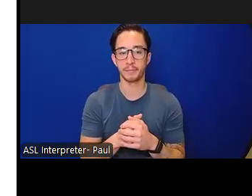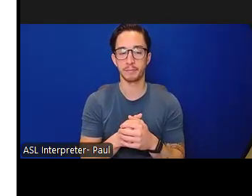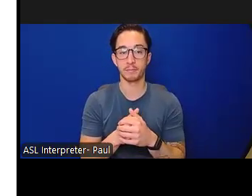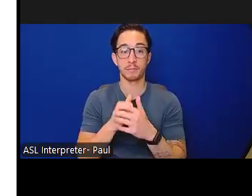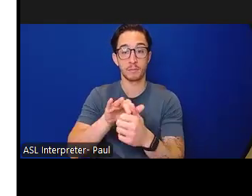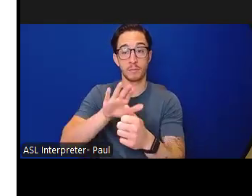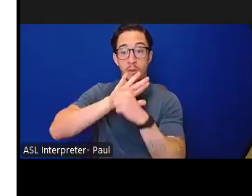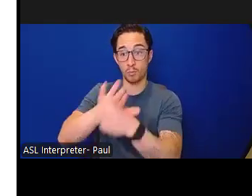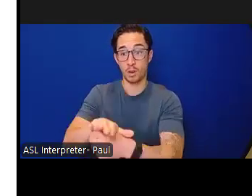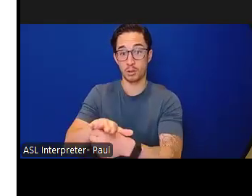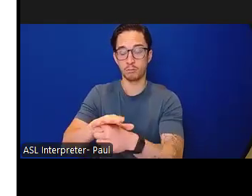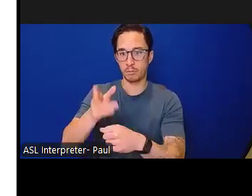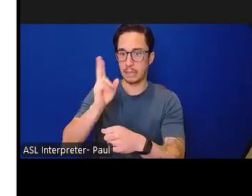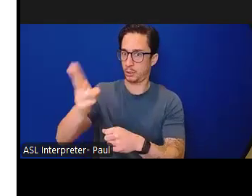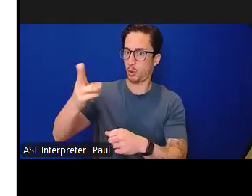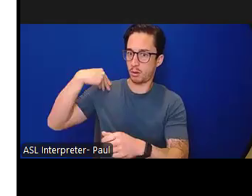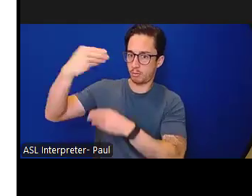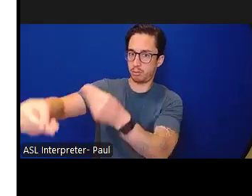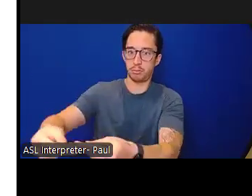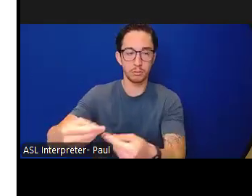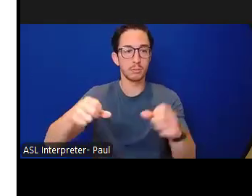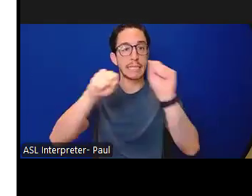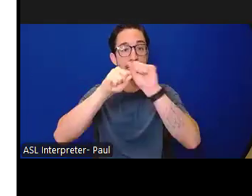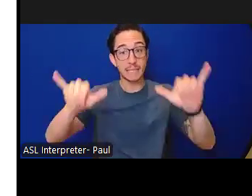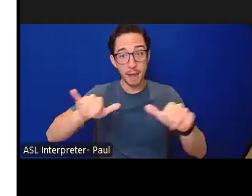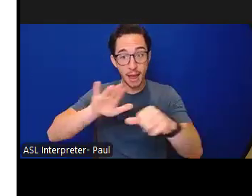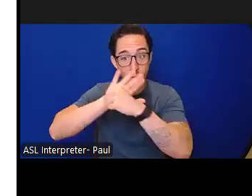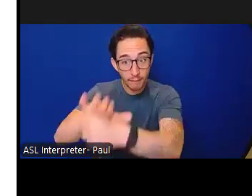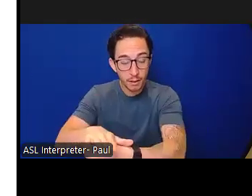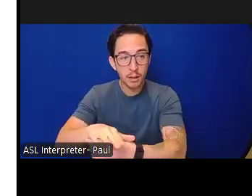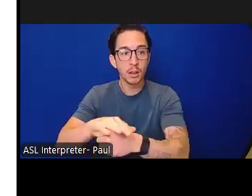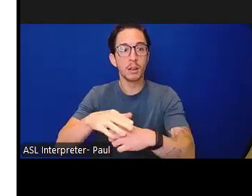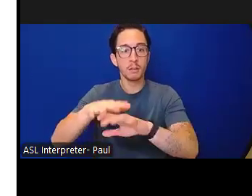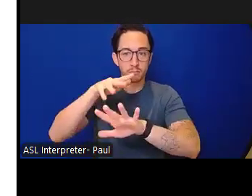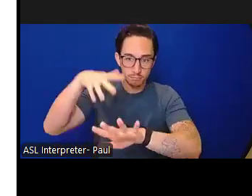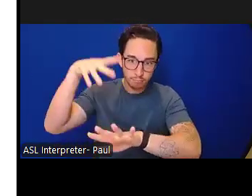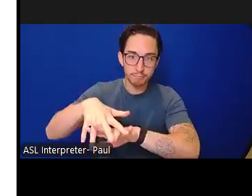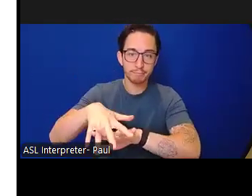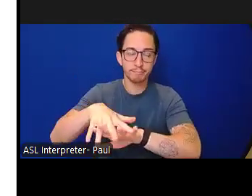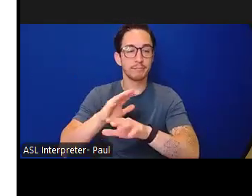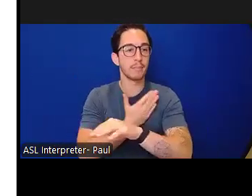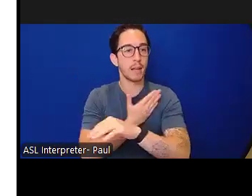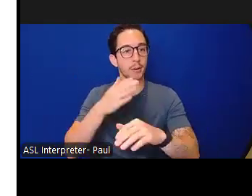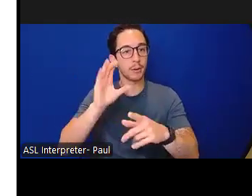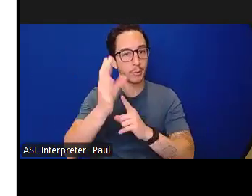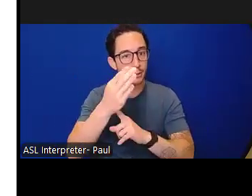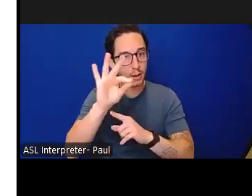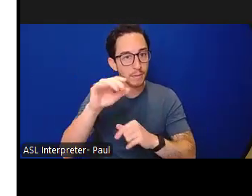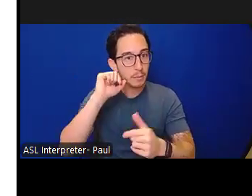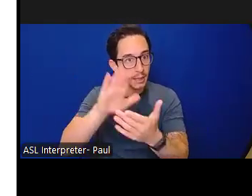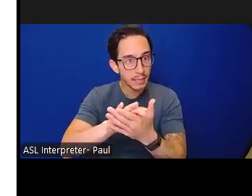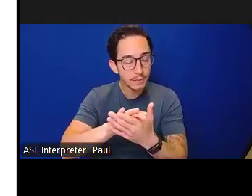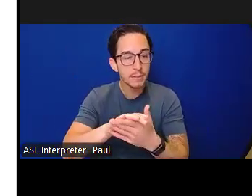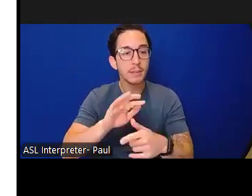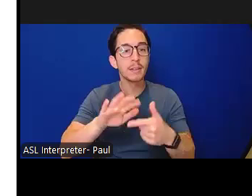Oppression is historic, it's systematic, it is ingrained in our cultural beliefs, our